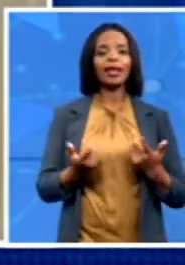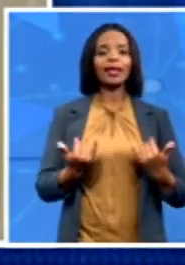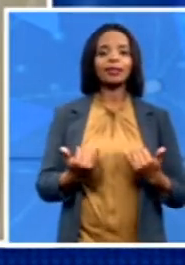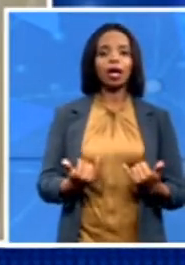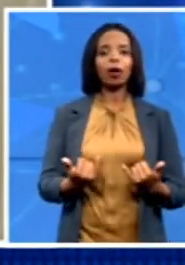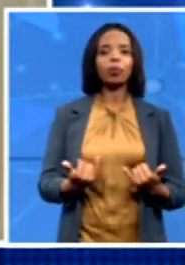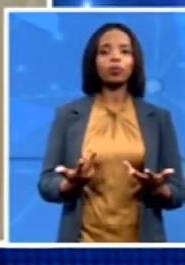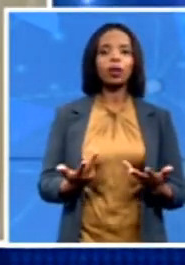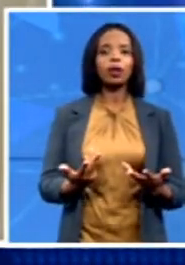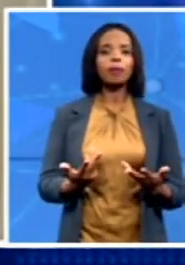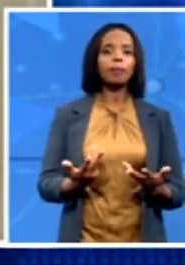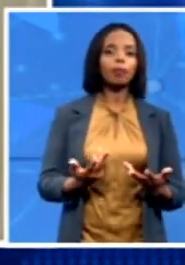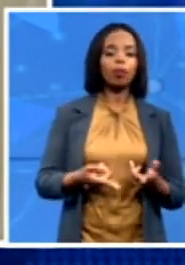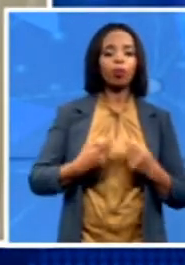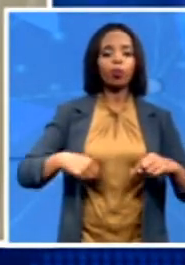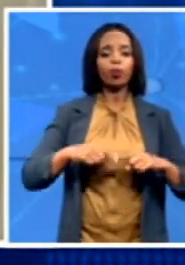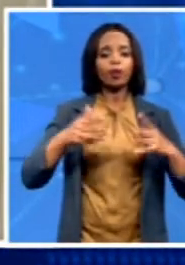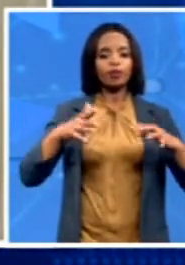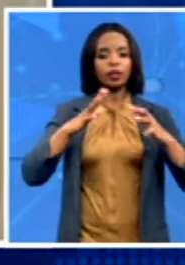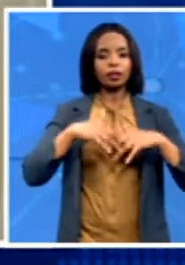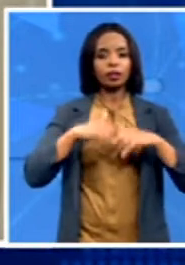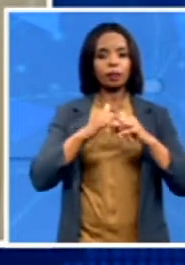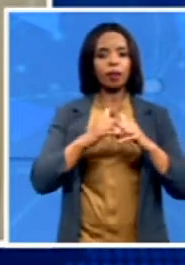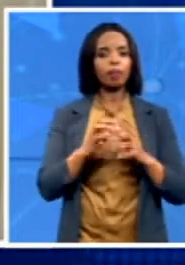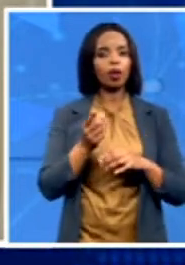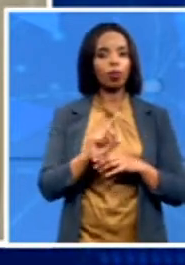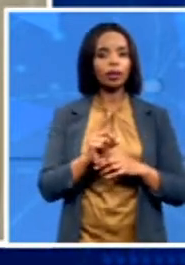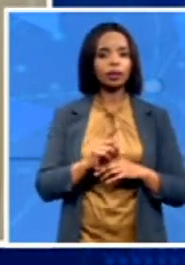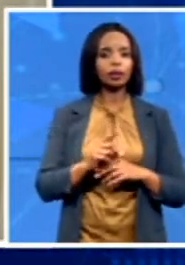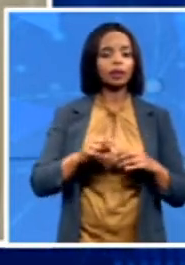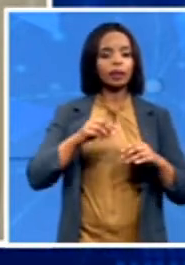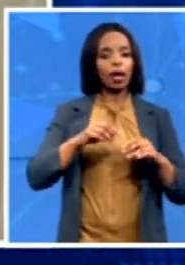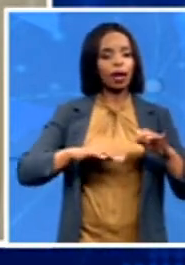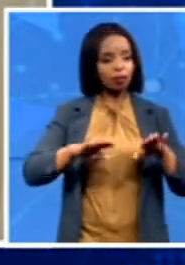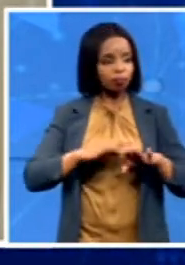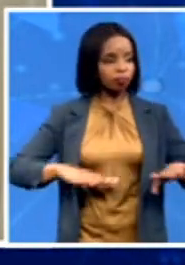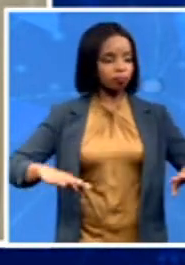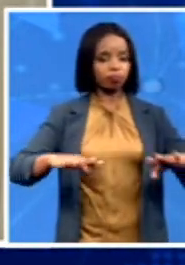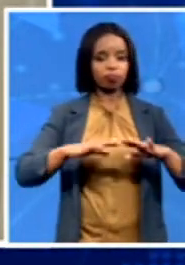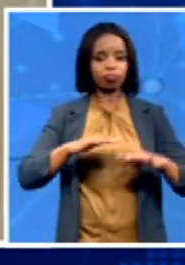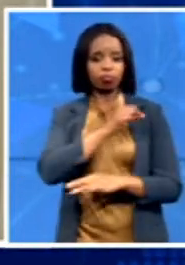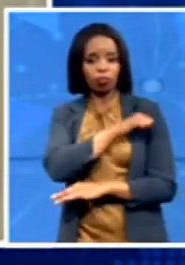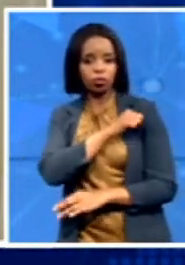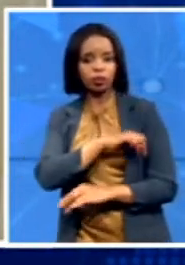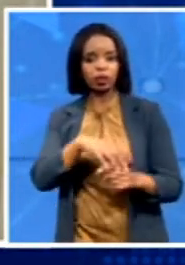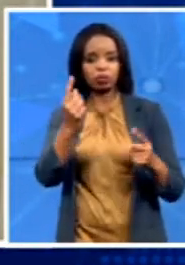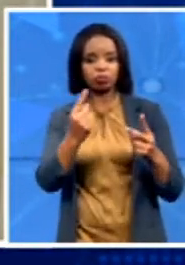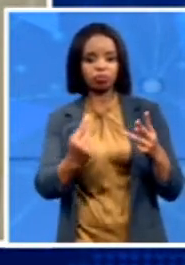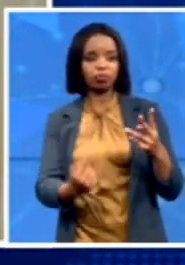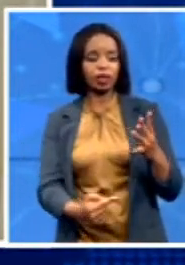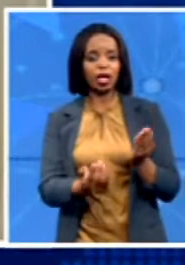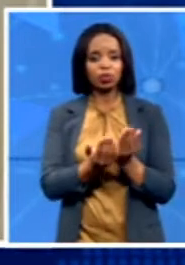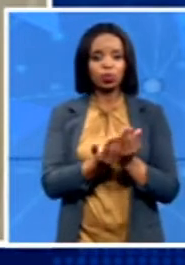developed and are continuing to develop within the country should be able to cater for X number of people. So that sort